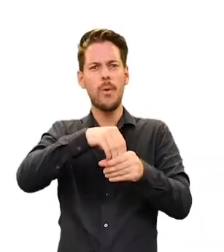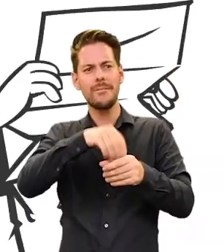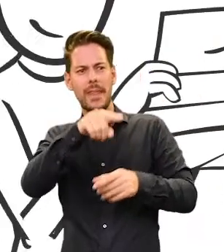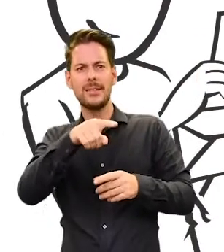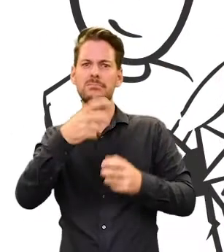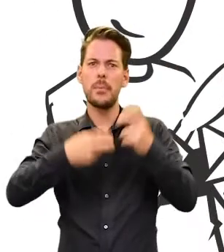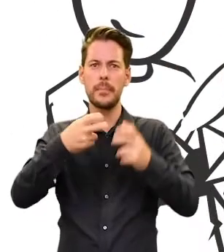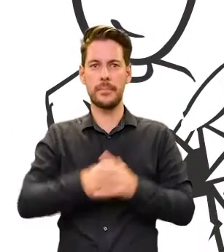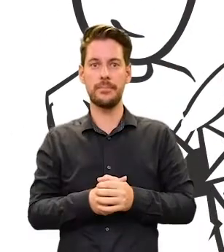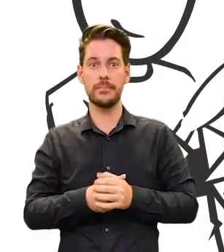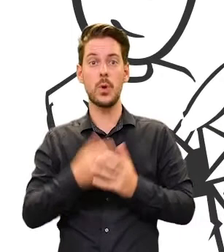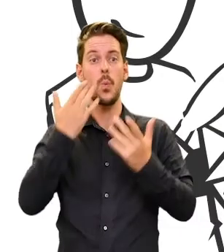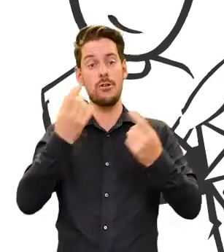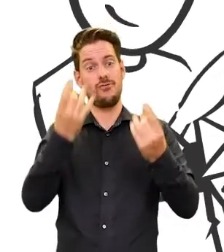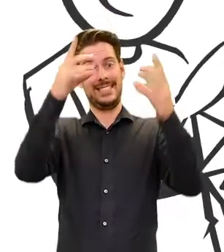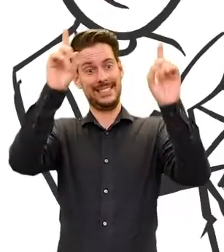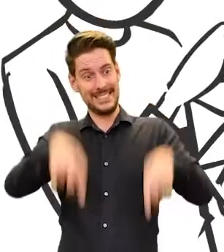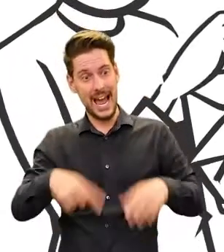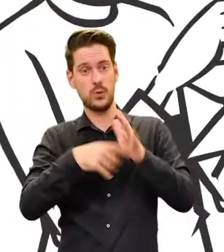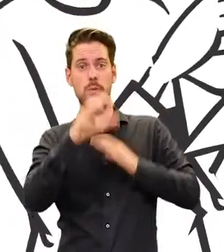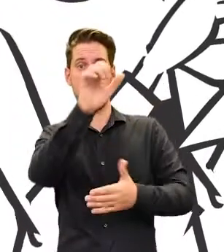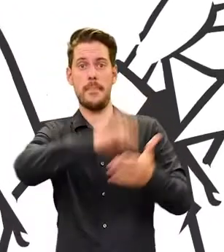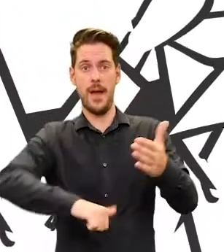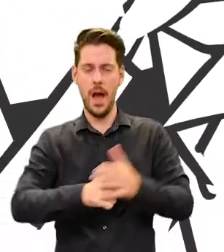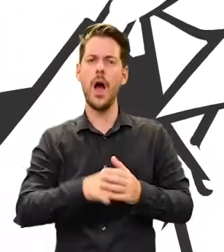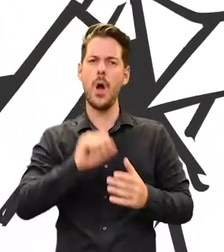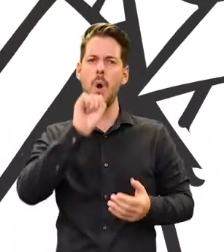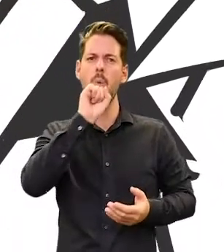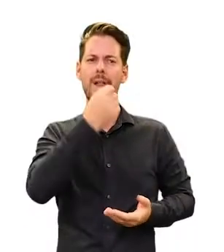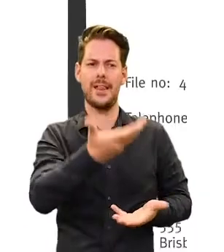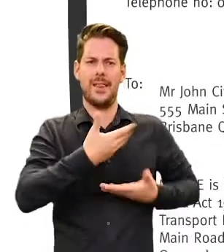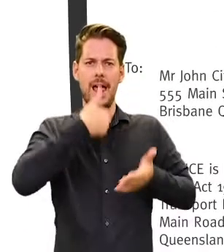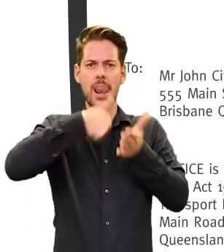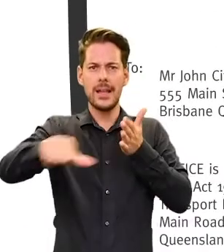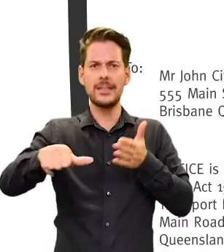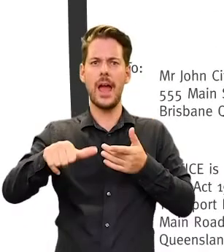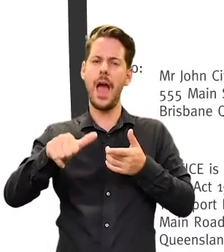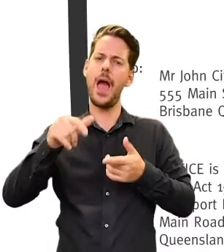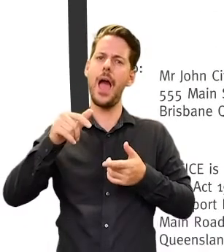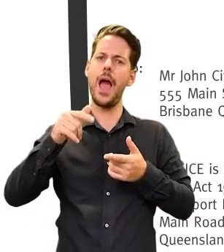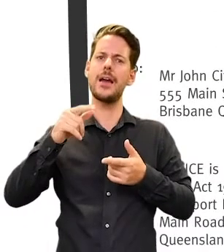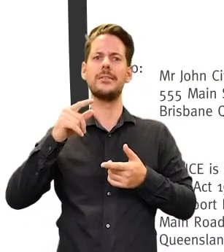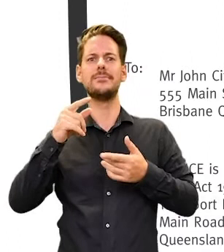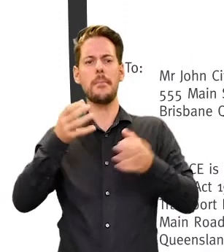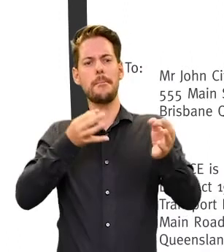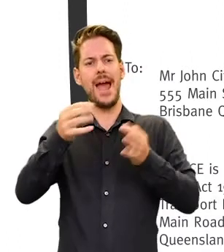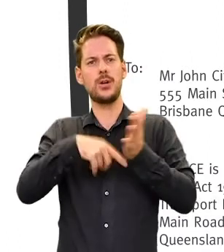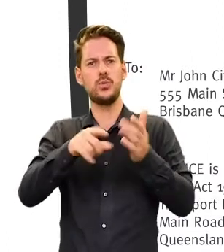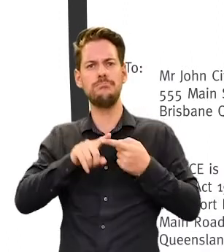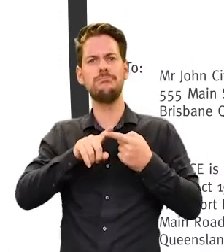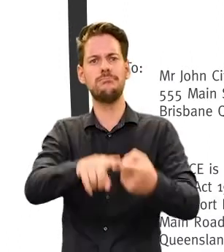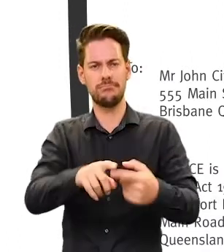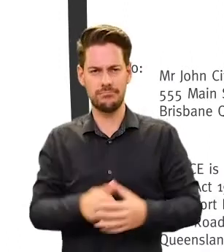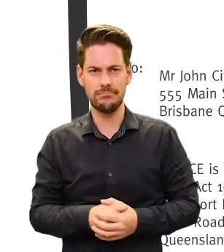When the property resumption process is ready to be commenced, you'll receive a notice of intention to resume. The notice sets